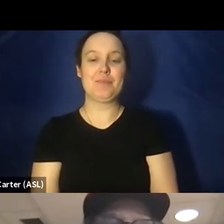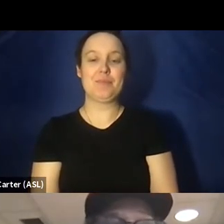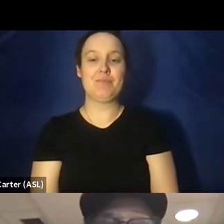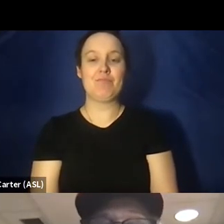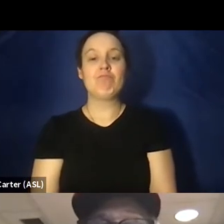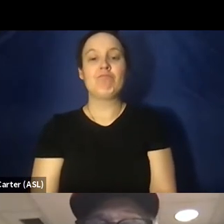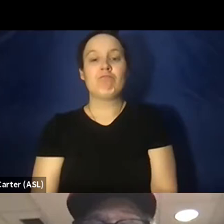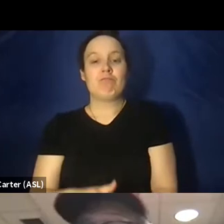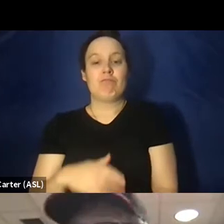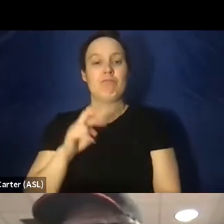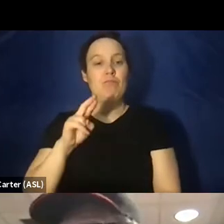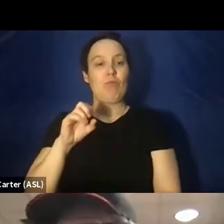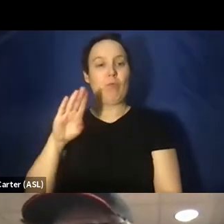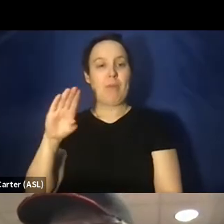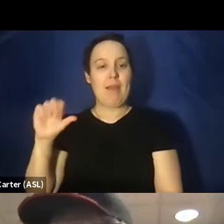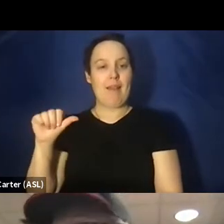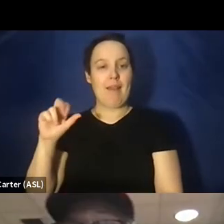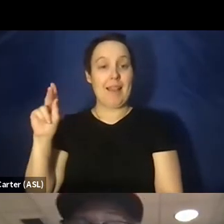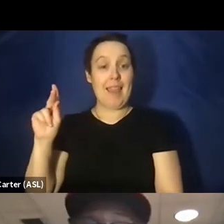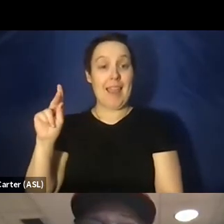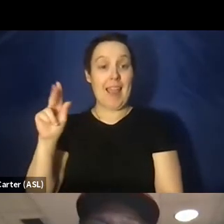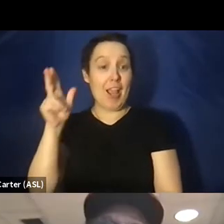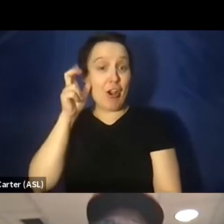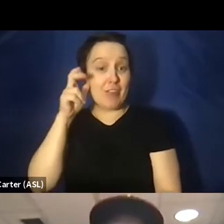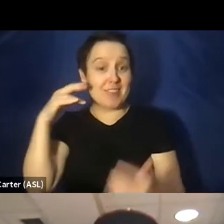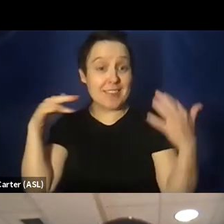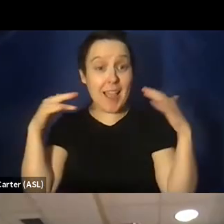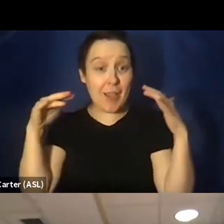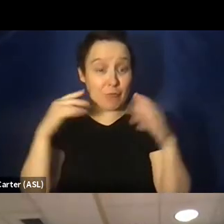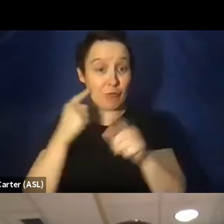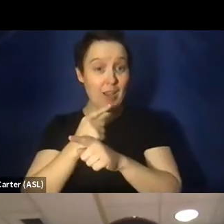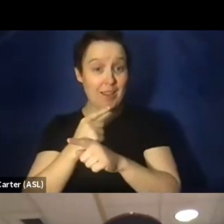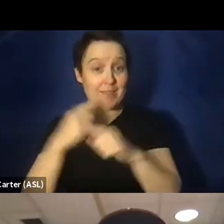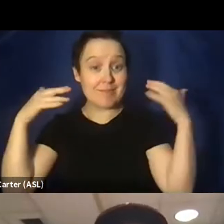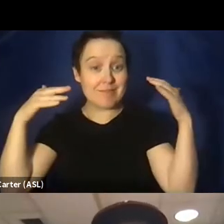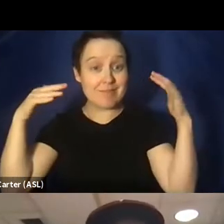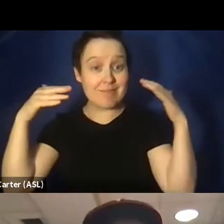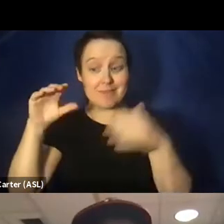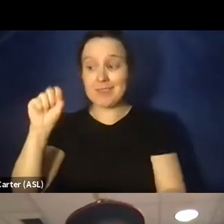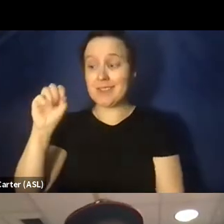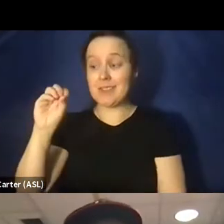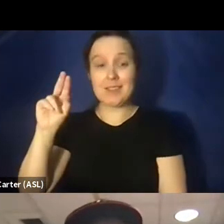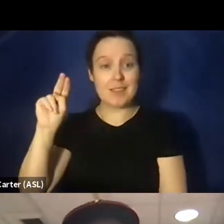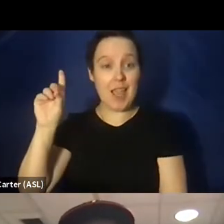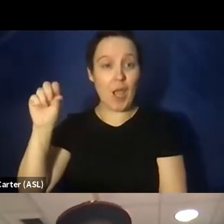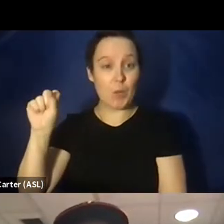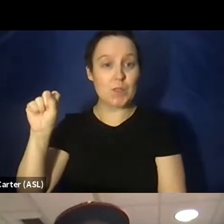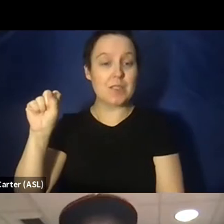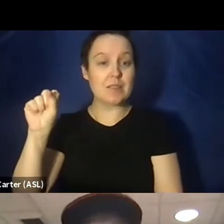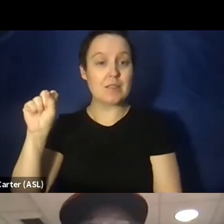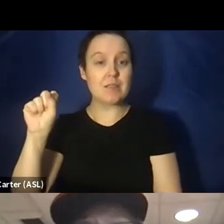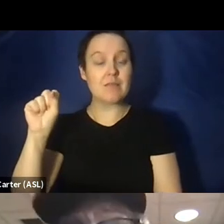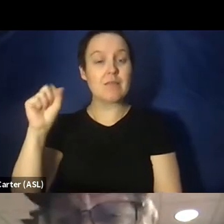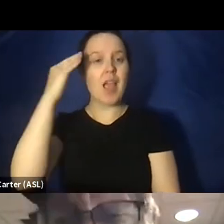Well, I heard sounds, right? I heard sounds. And I know the